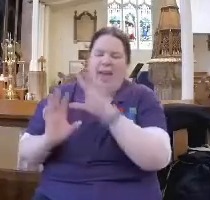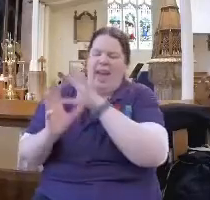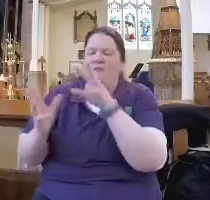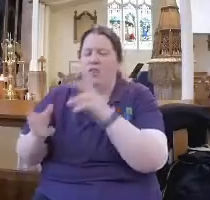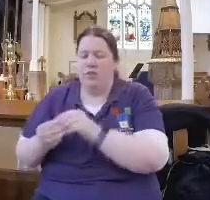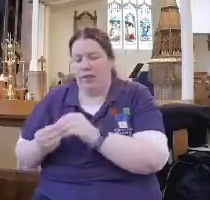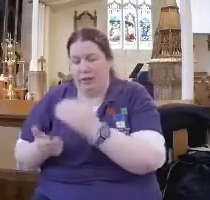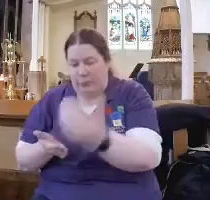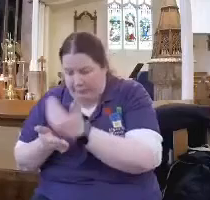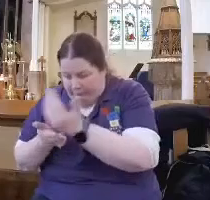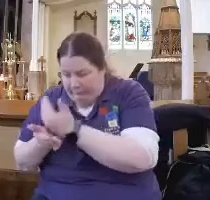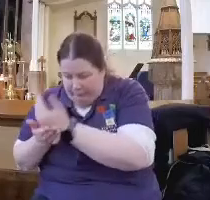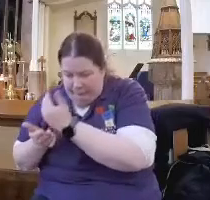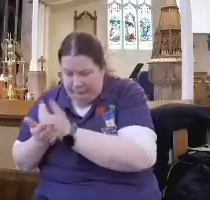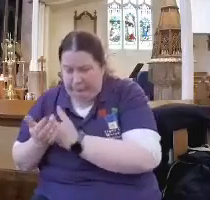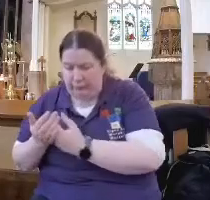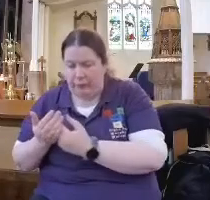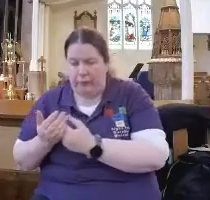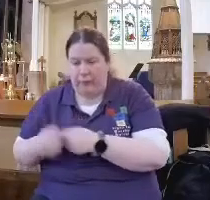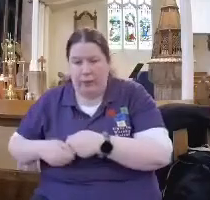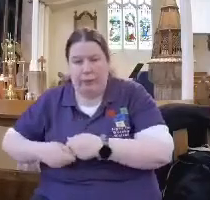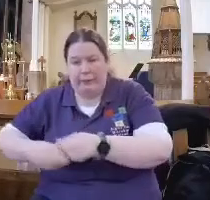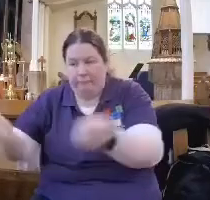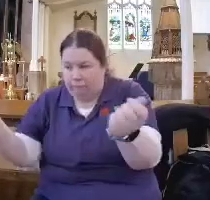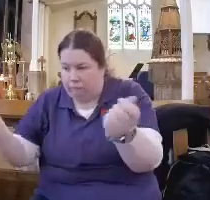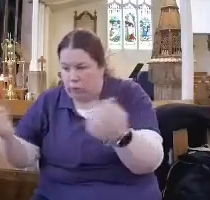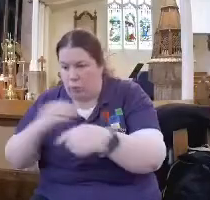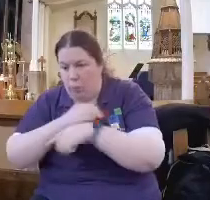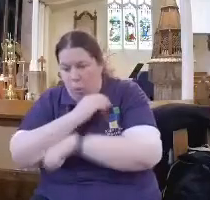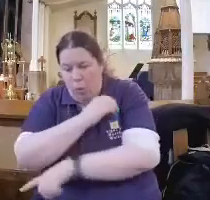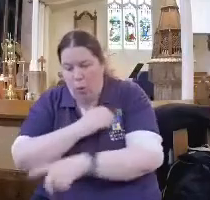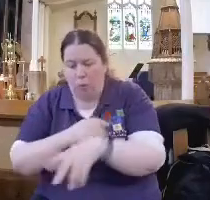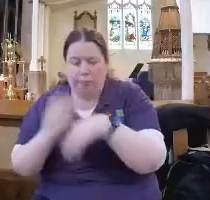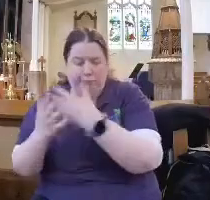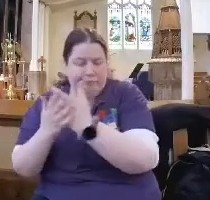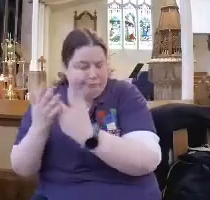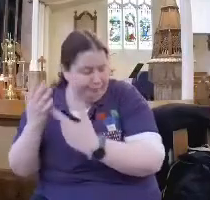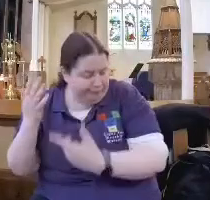sure a tenth of all the herbs got given. But